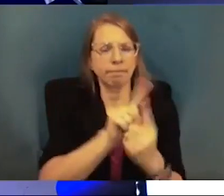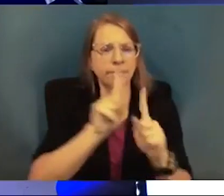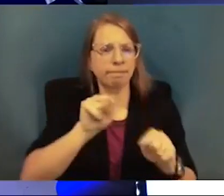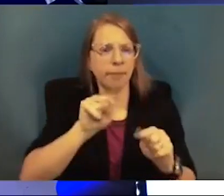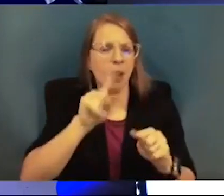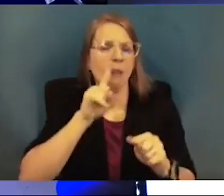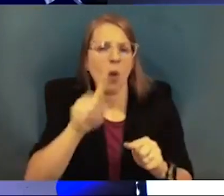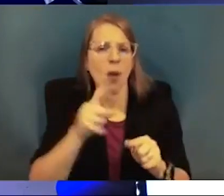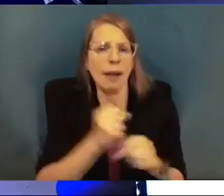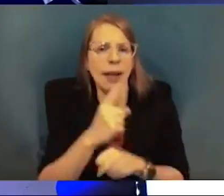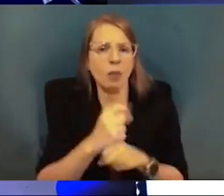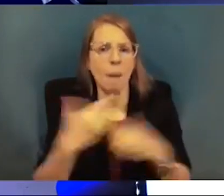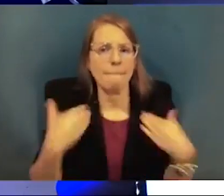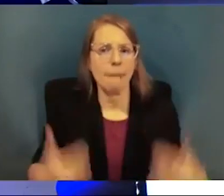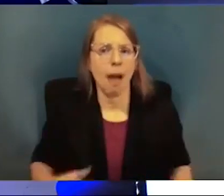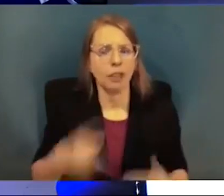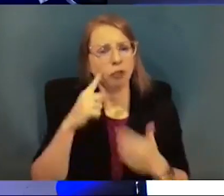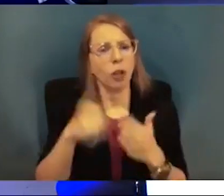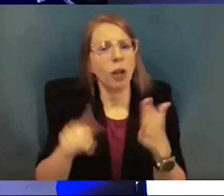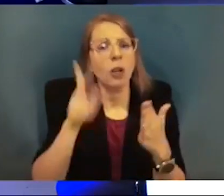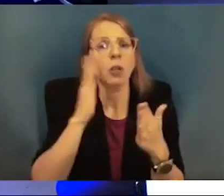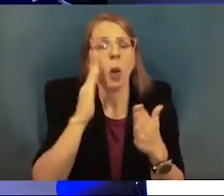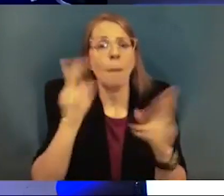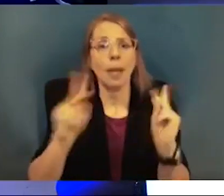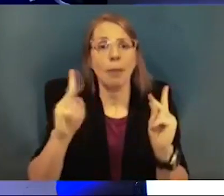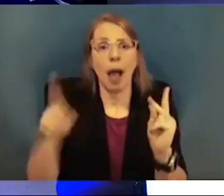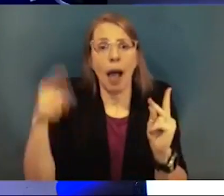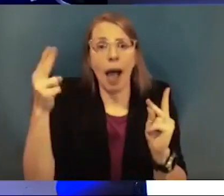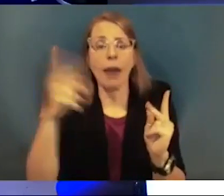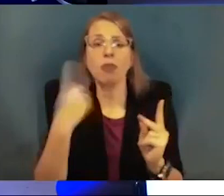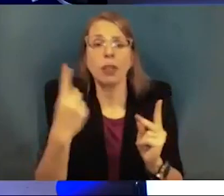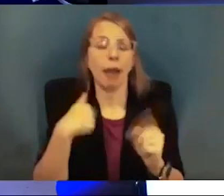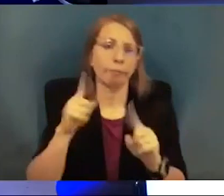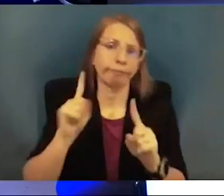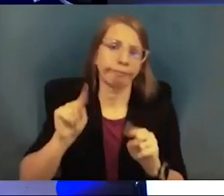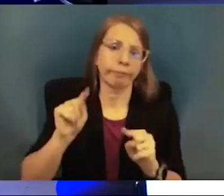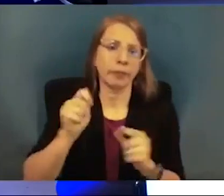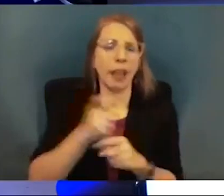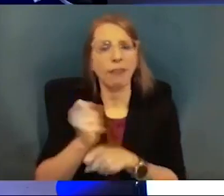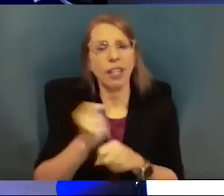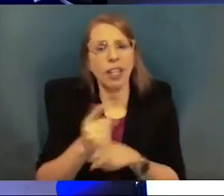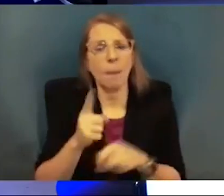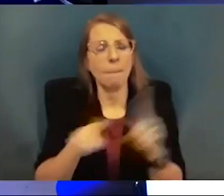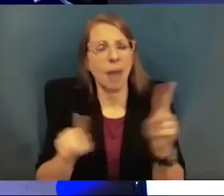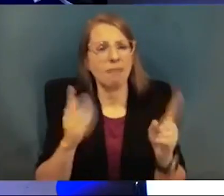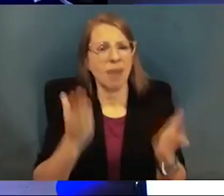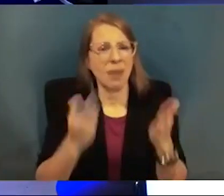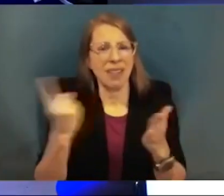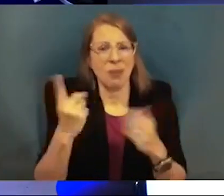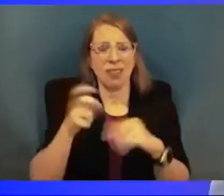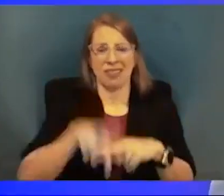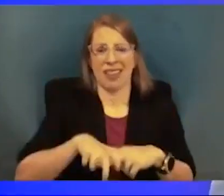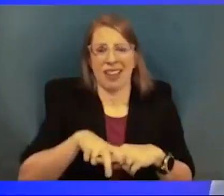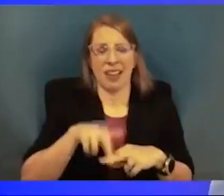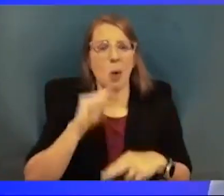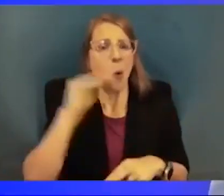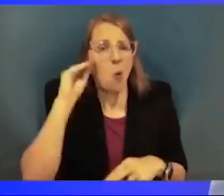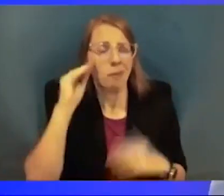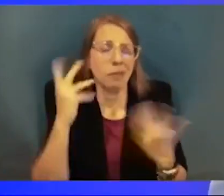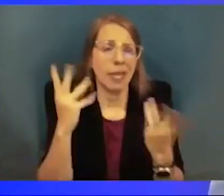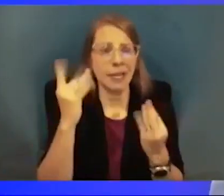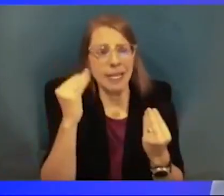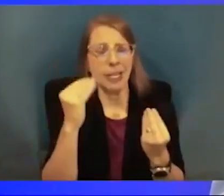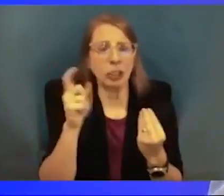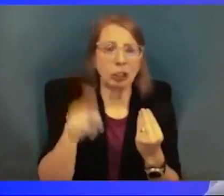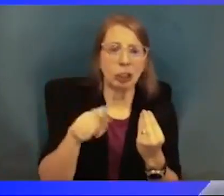it in the past? I mean, we know people who are high risk. I'm high risk. I come in every year, but maybe there's somebody sitting at home going, should I not? Exactly.